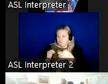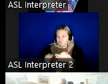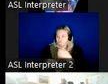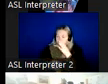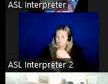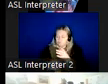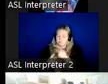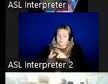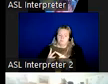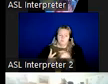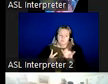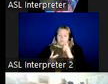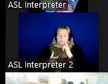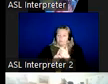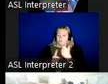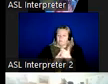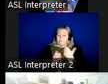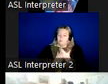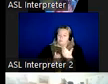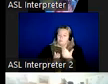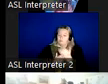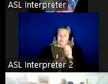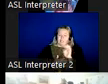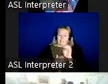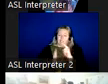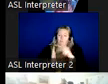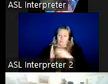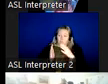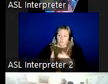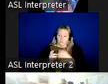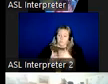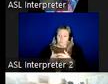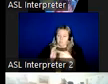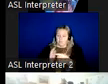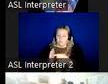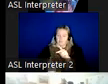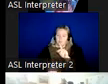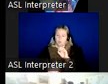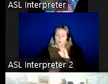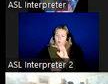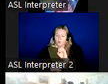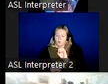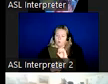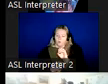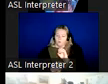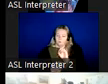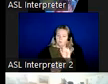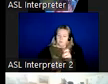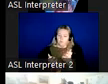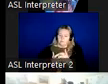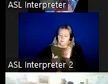Also, like say if you have a new e-reader, so like Kobo is compatible mm-hmm. with OverDrive. So if you're not quite sure how to set it